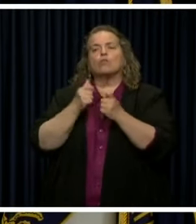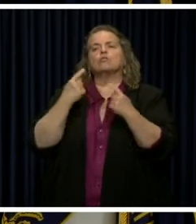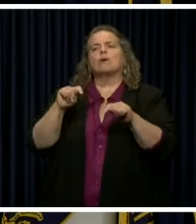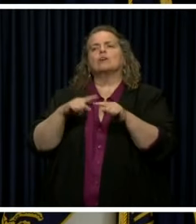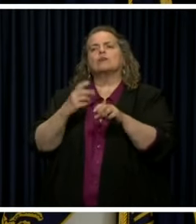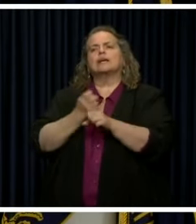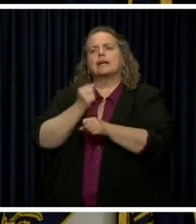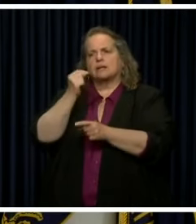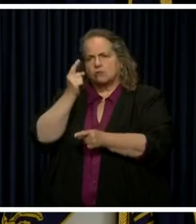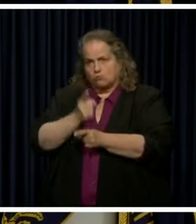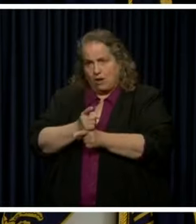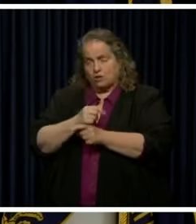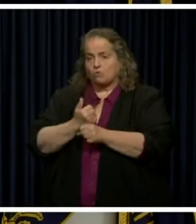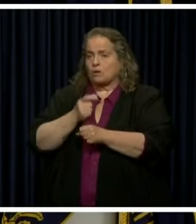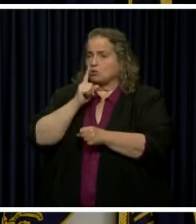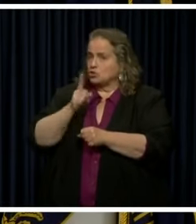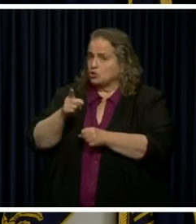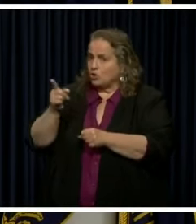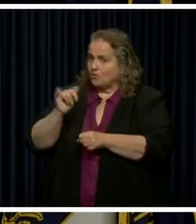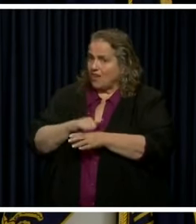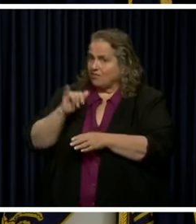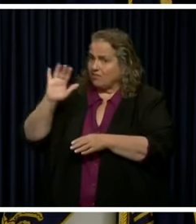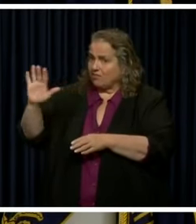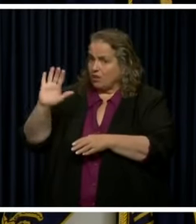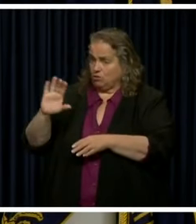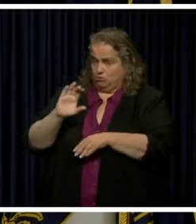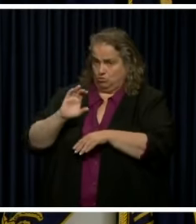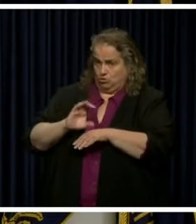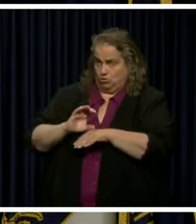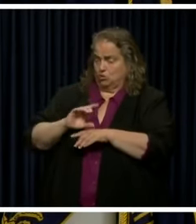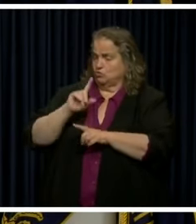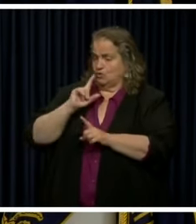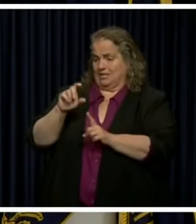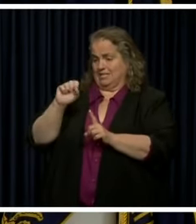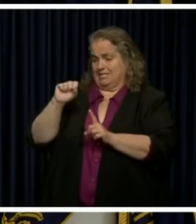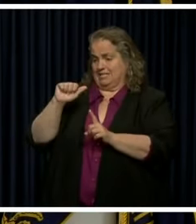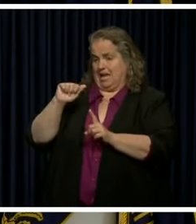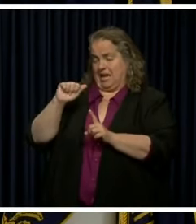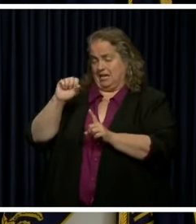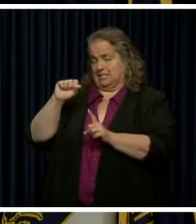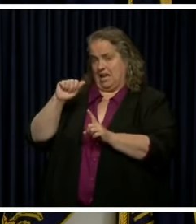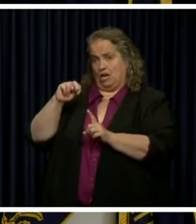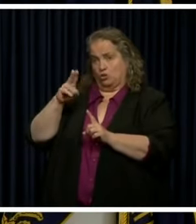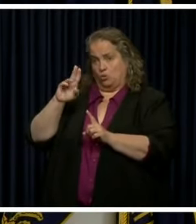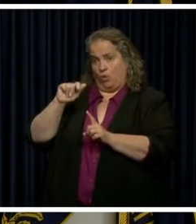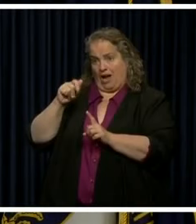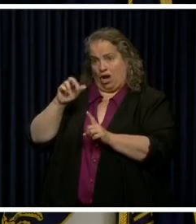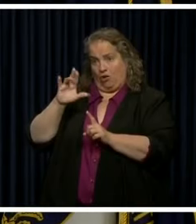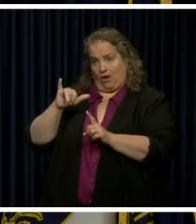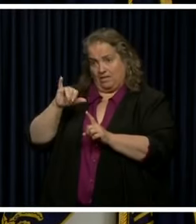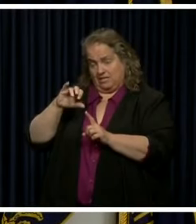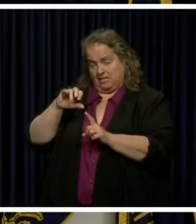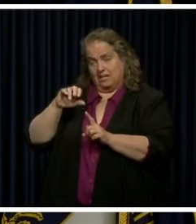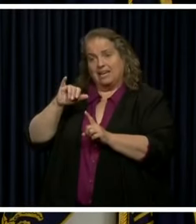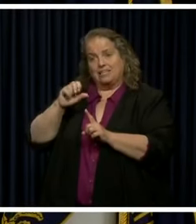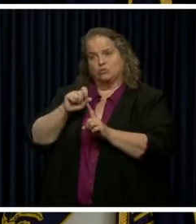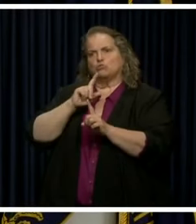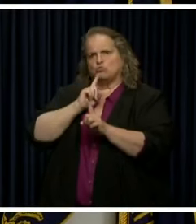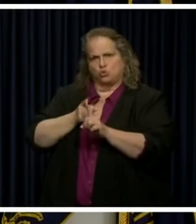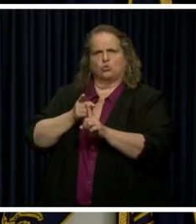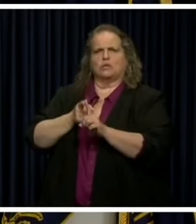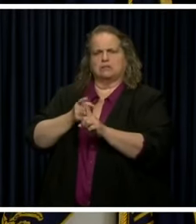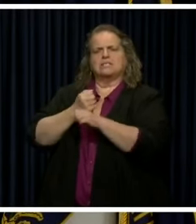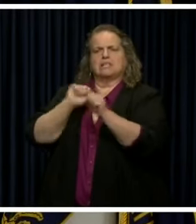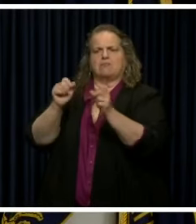right, wanting to make sure that their sanctuaries are truly sanctuaries. When this example from the